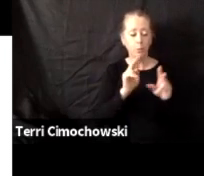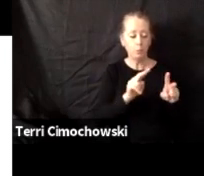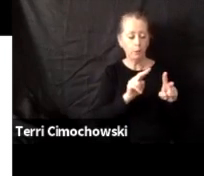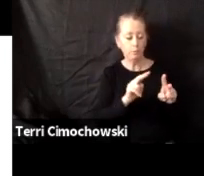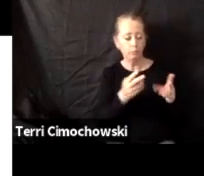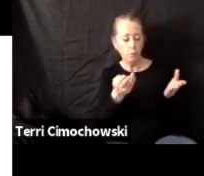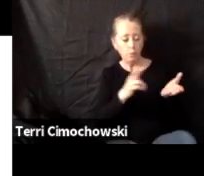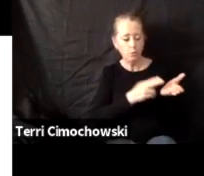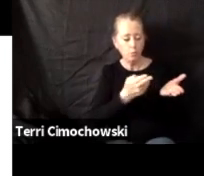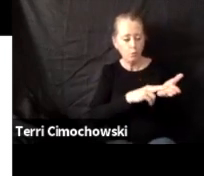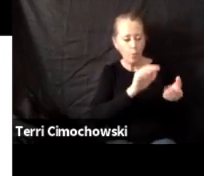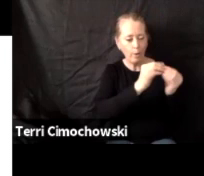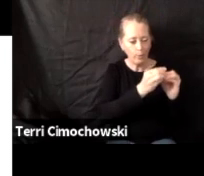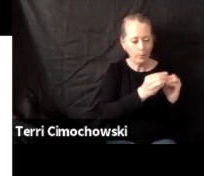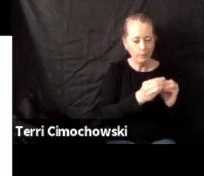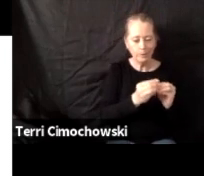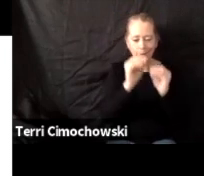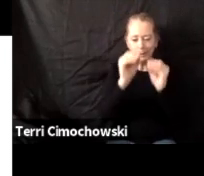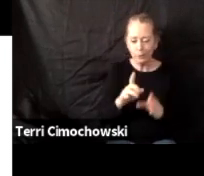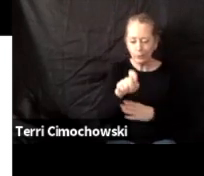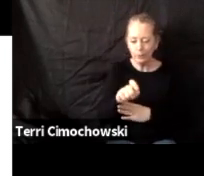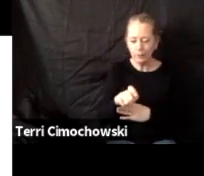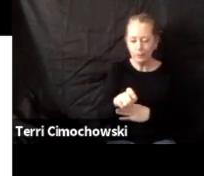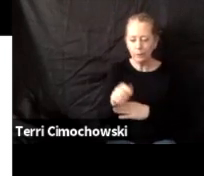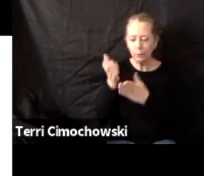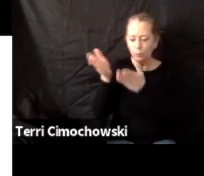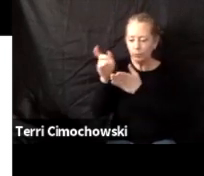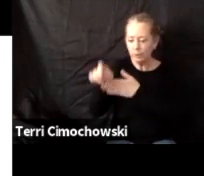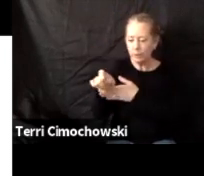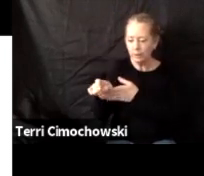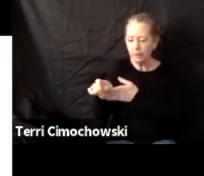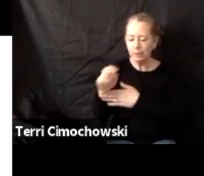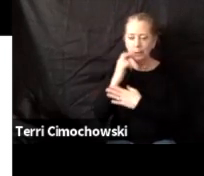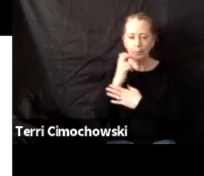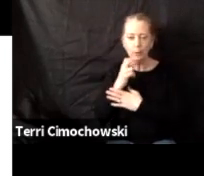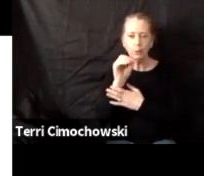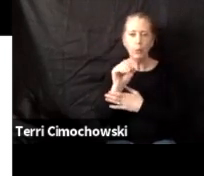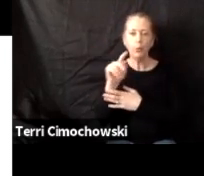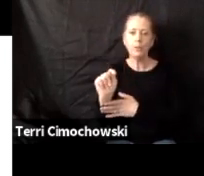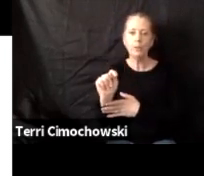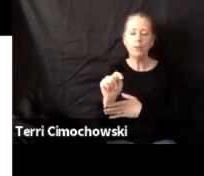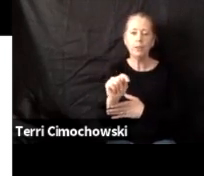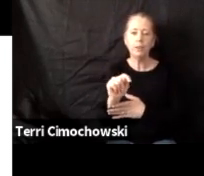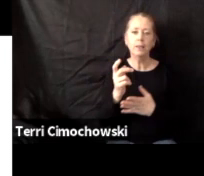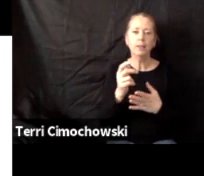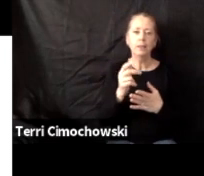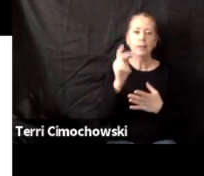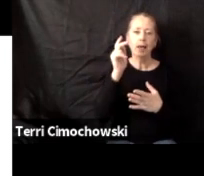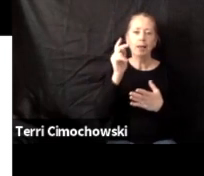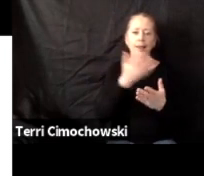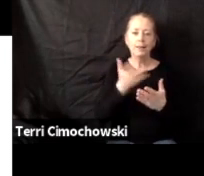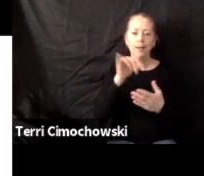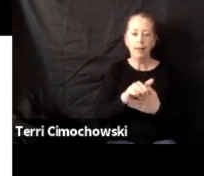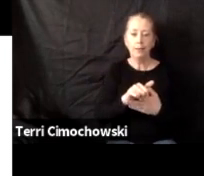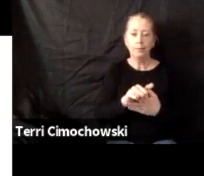what teachers we need, what types of services we need, looking at speech, OT, psych support, all of those things that would support students